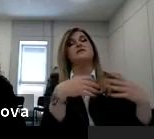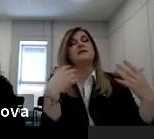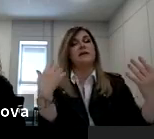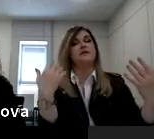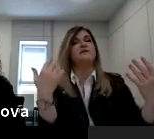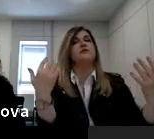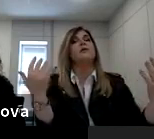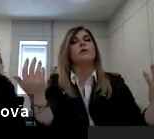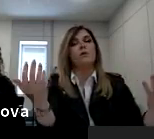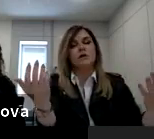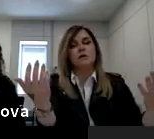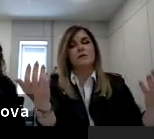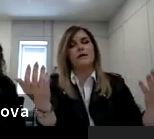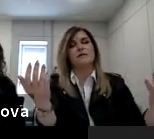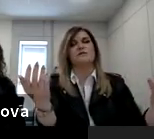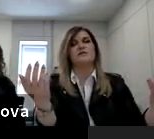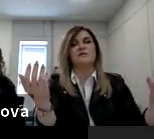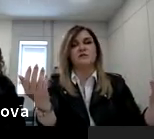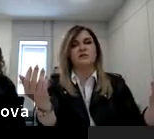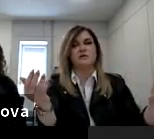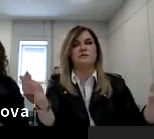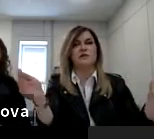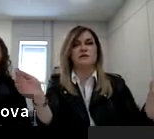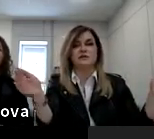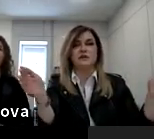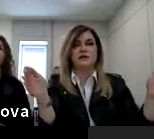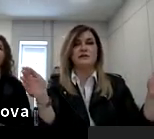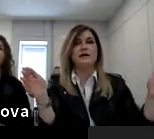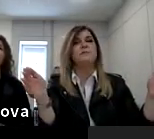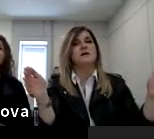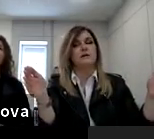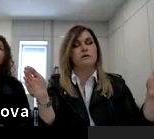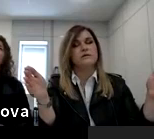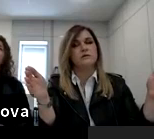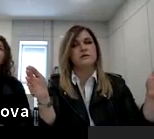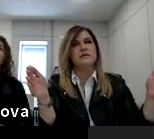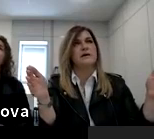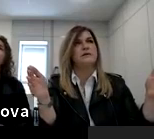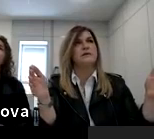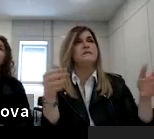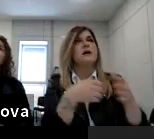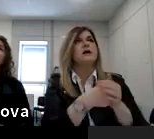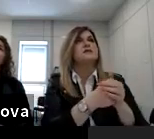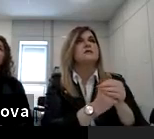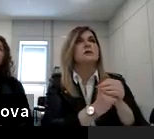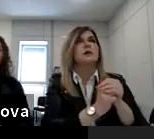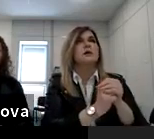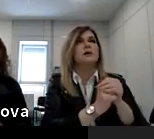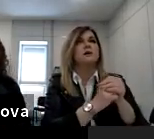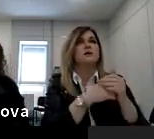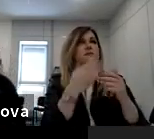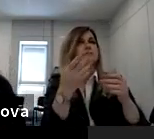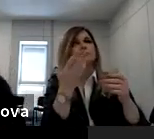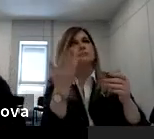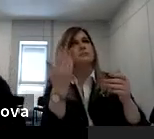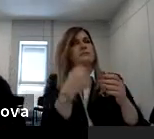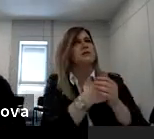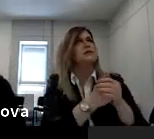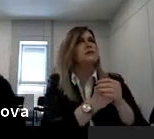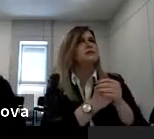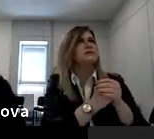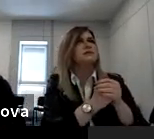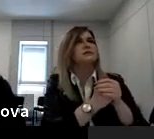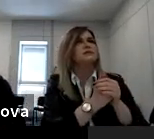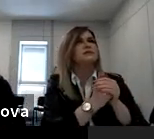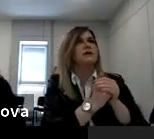lighting effect from all parts of the fixture, because the end caps are also transparent. So